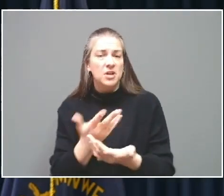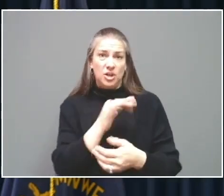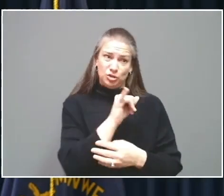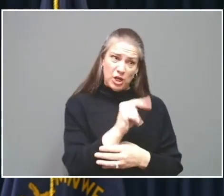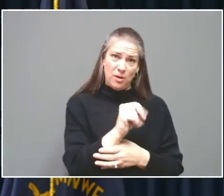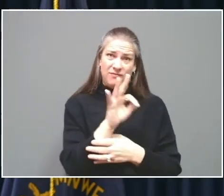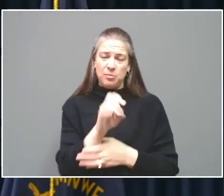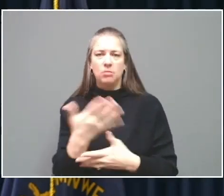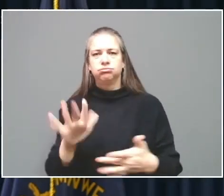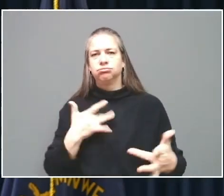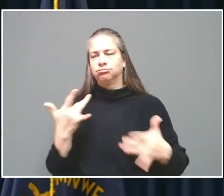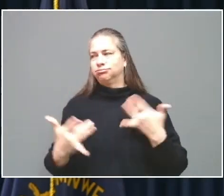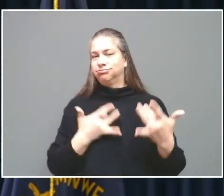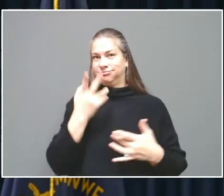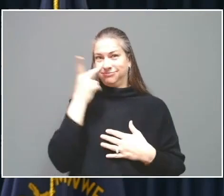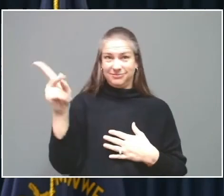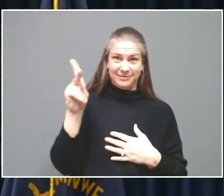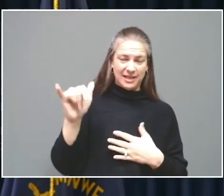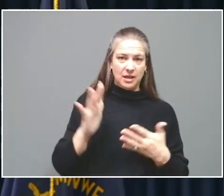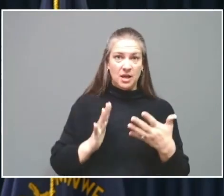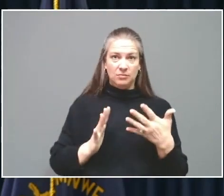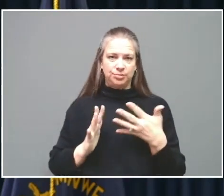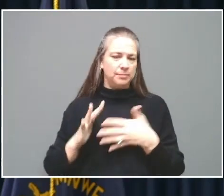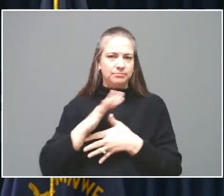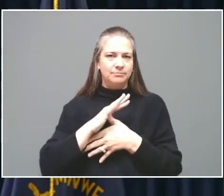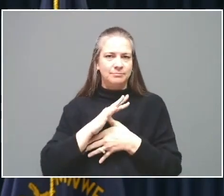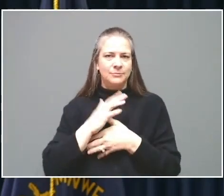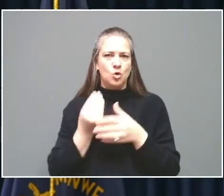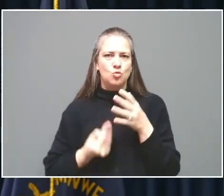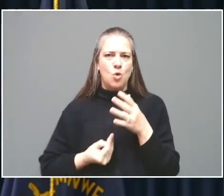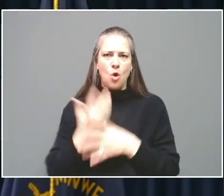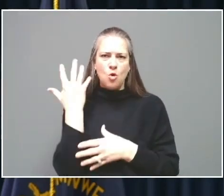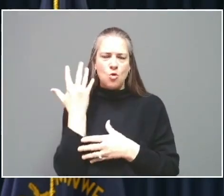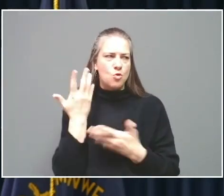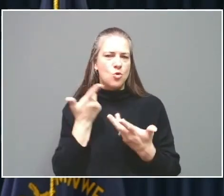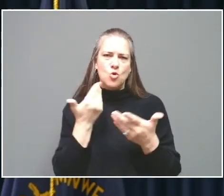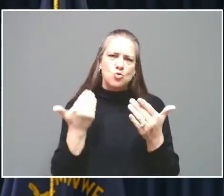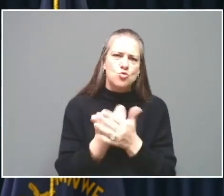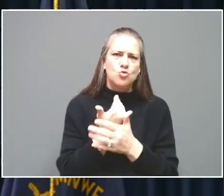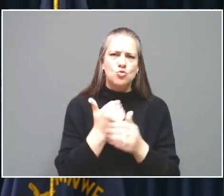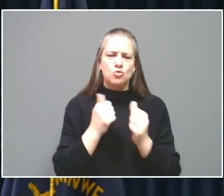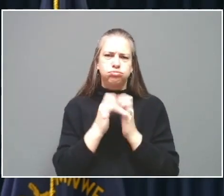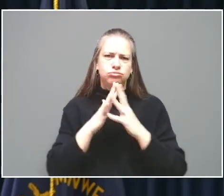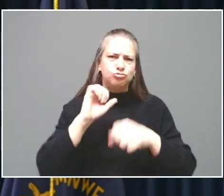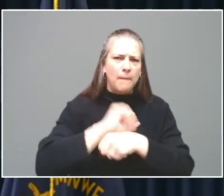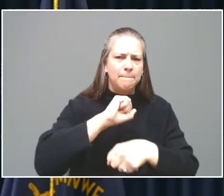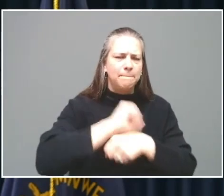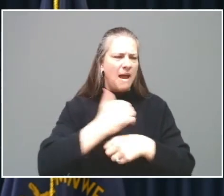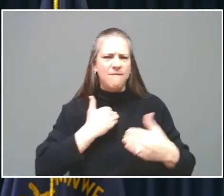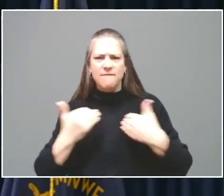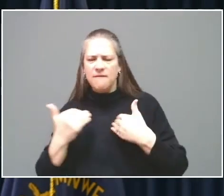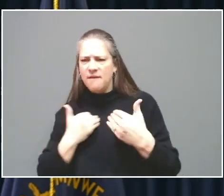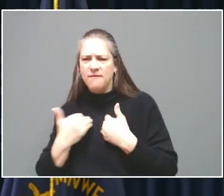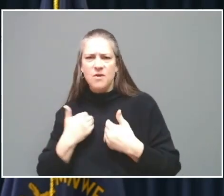to see Kentucky right at the top in terms of growth, in terms of new jobs, and to see our momentum just continuing from a